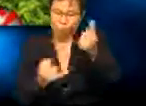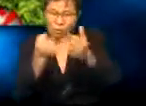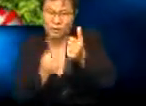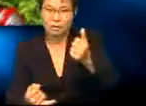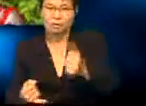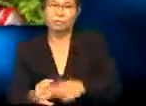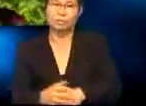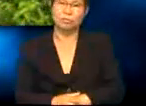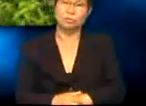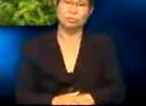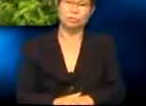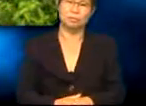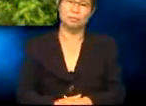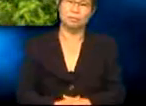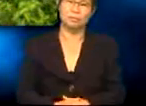reproduction.